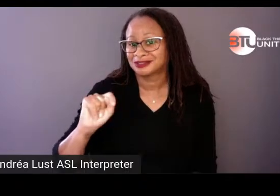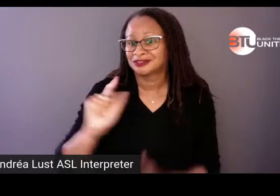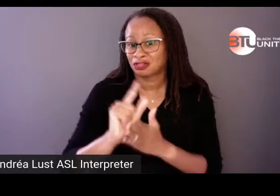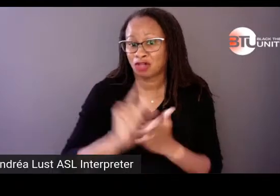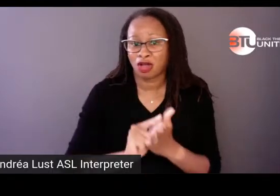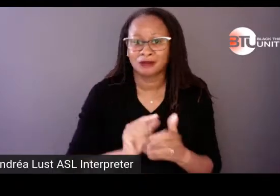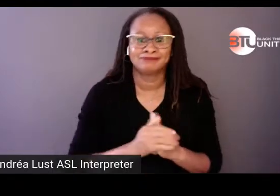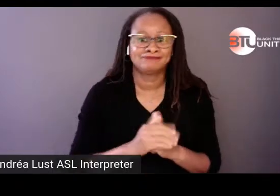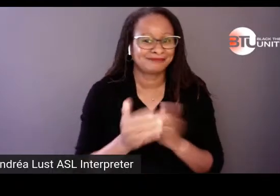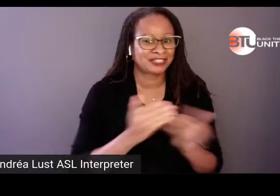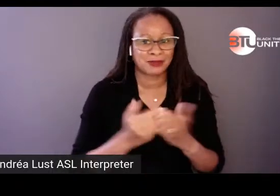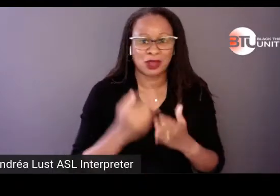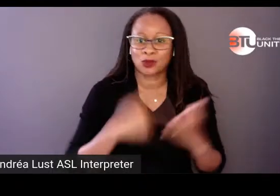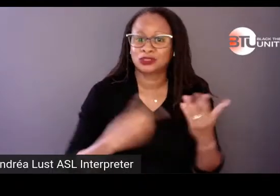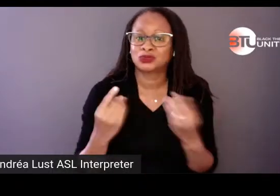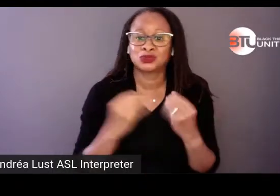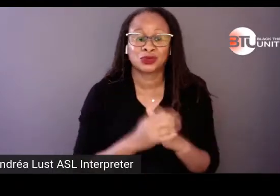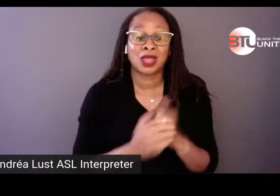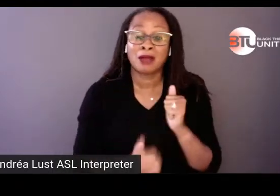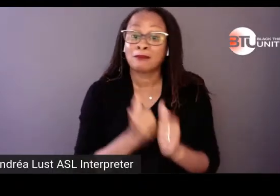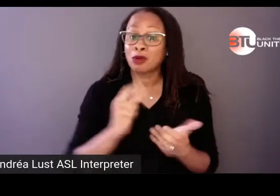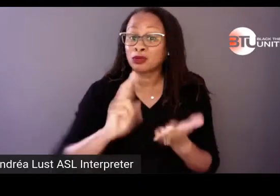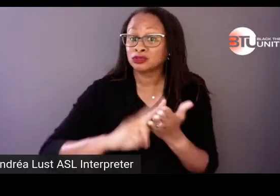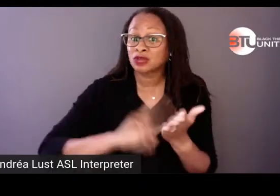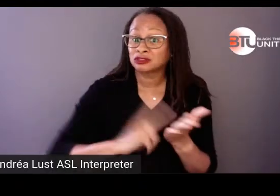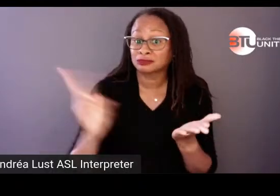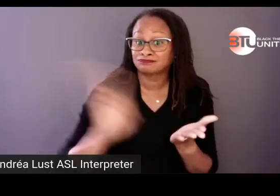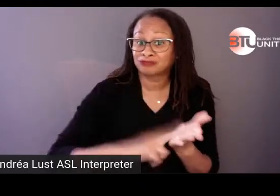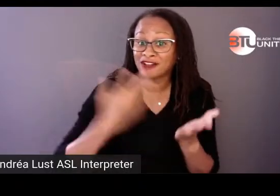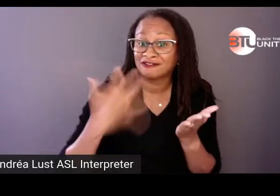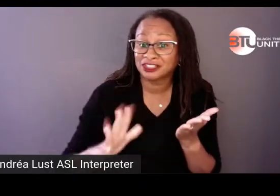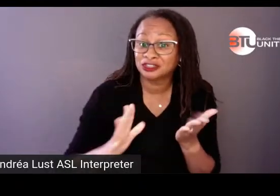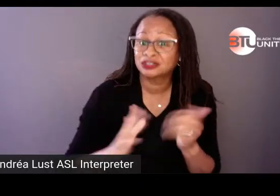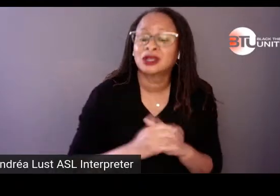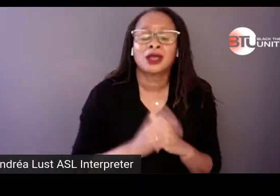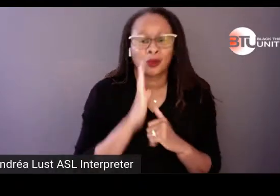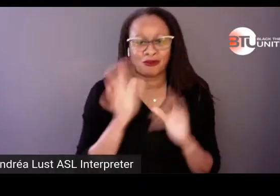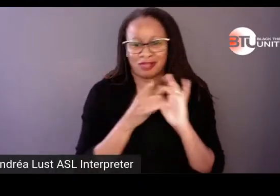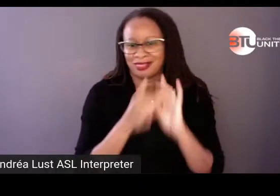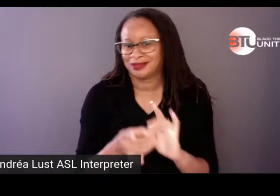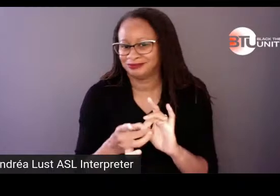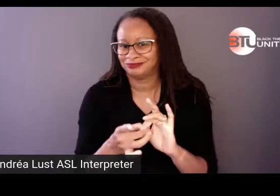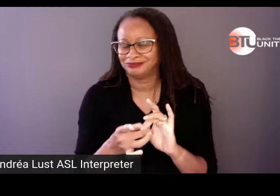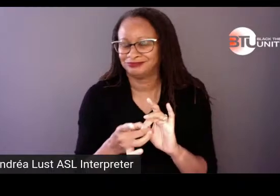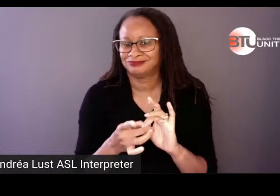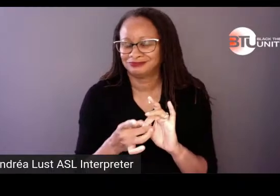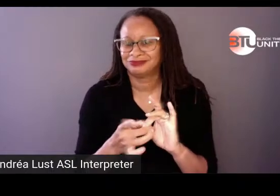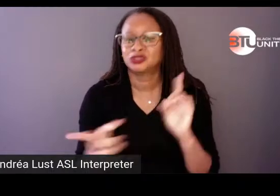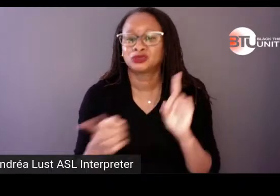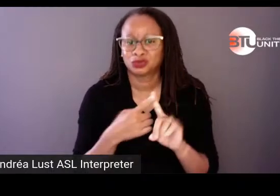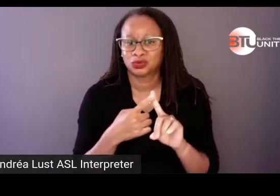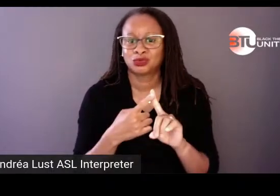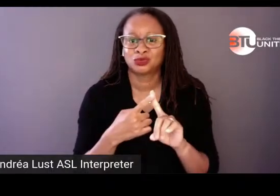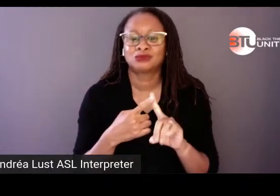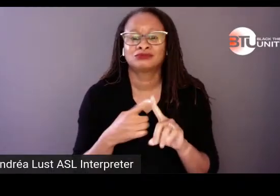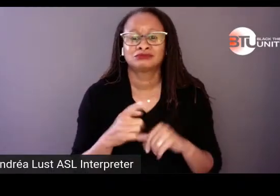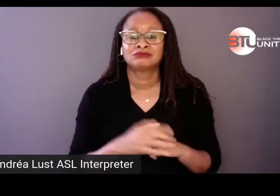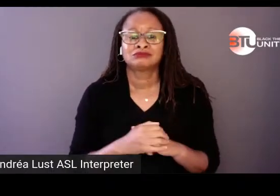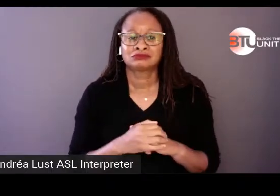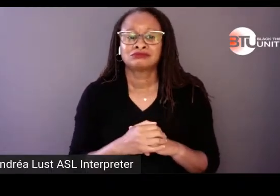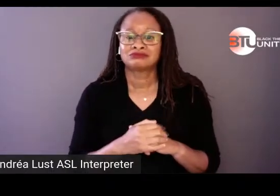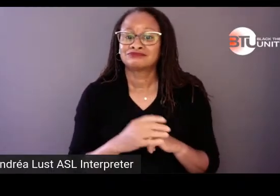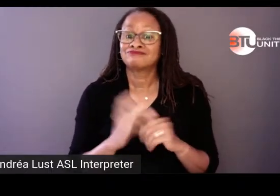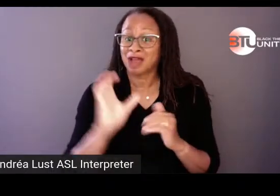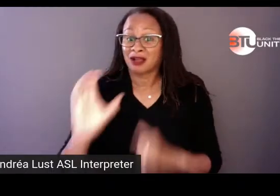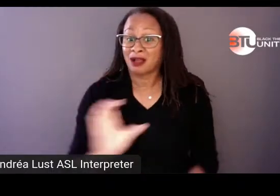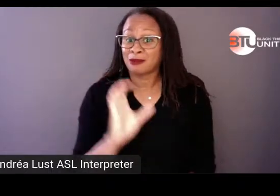Regardless of what you do in this profession, most contracts you sign are going to relate in some way to to